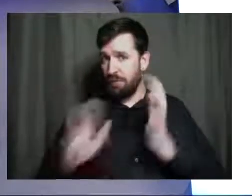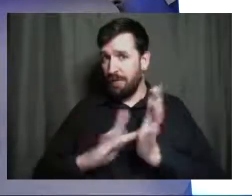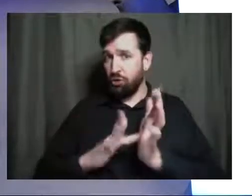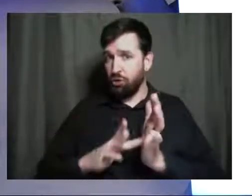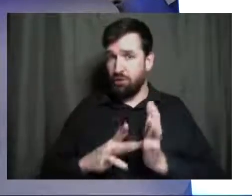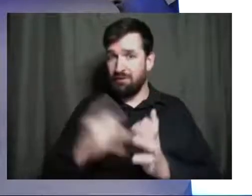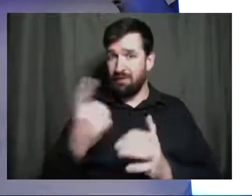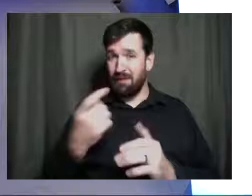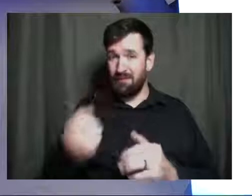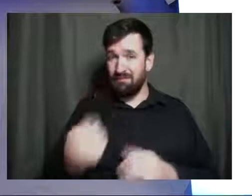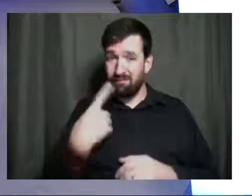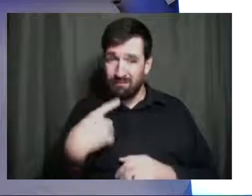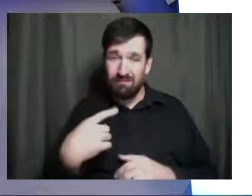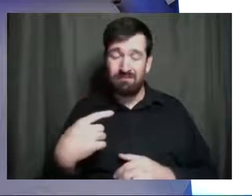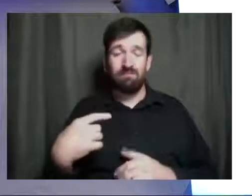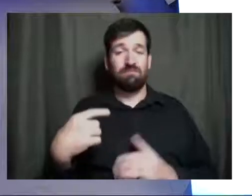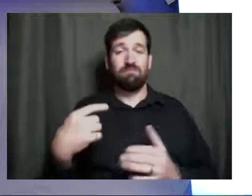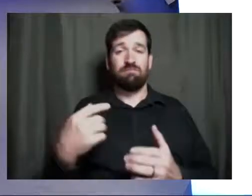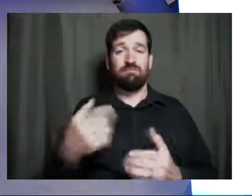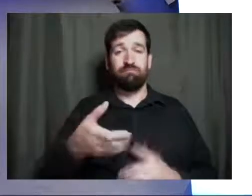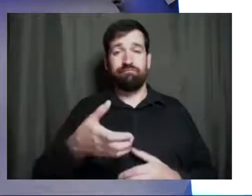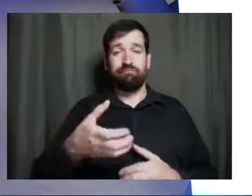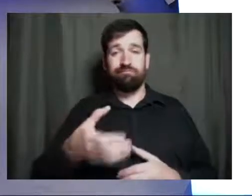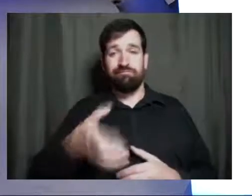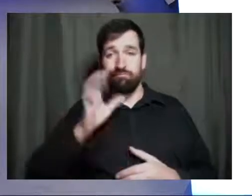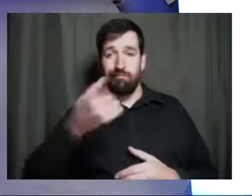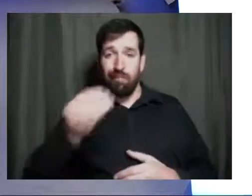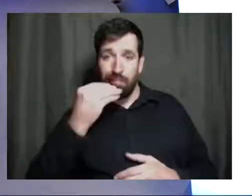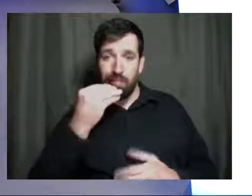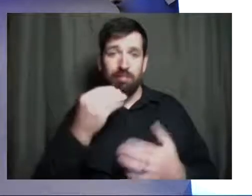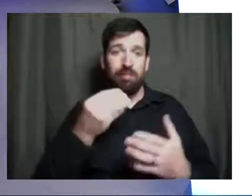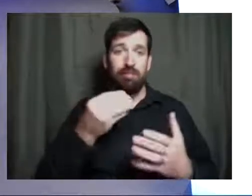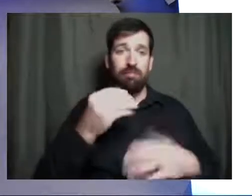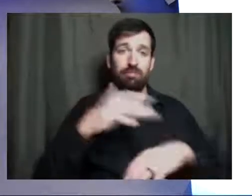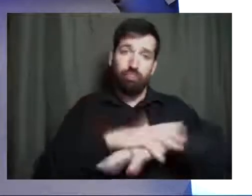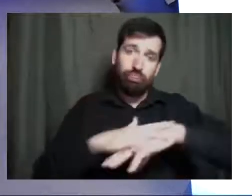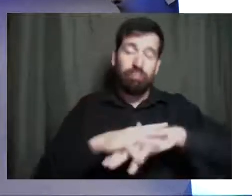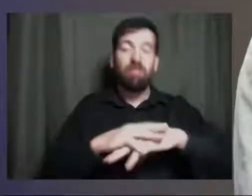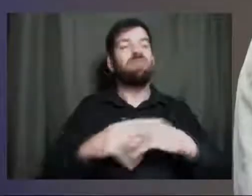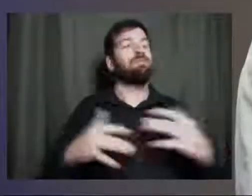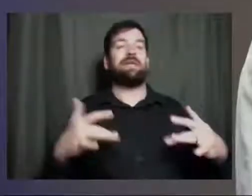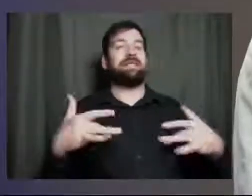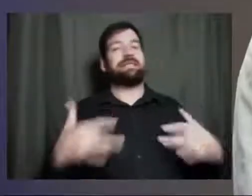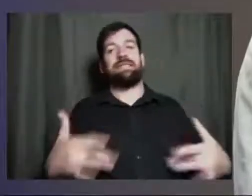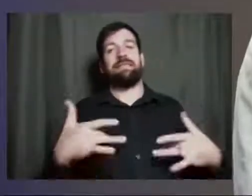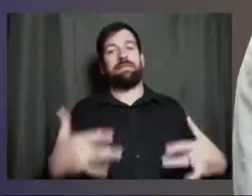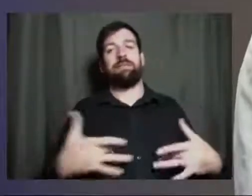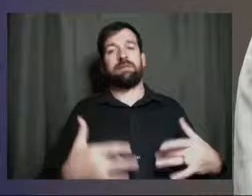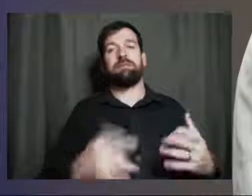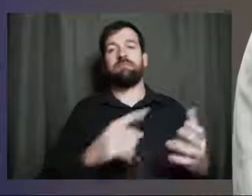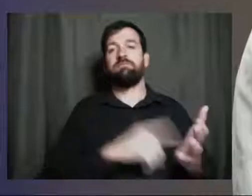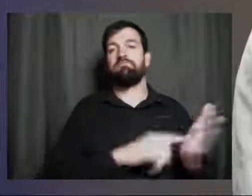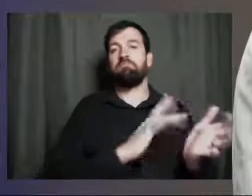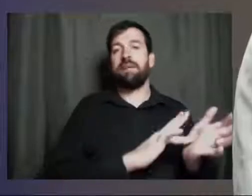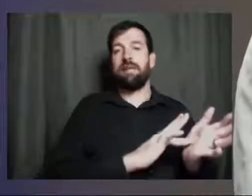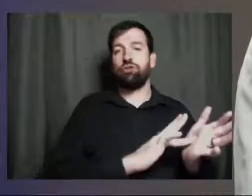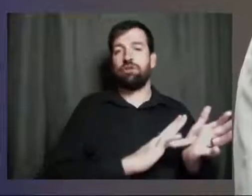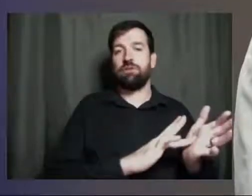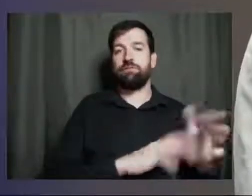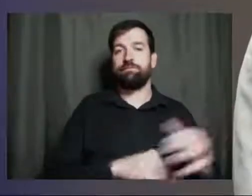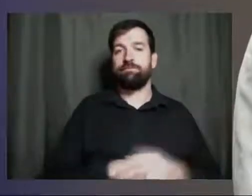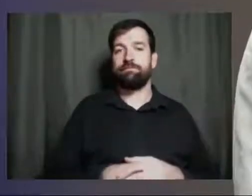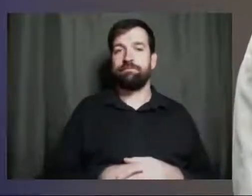their bodies, anything that we need to keep an eye out for? It's going to typically be ingestion of the medications. Okay. Like I